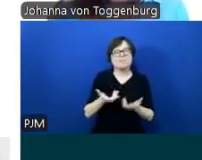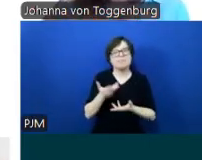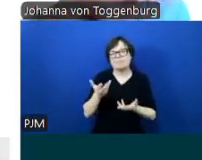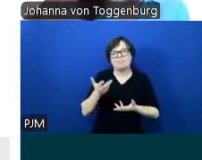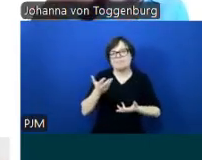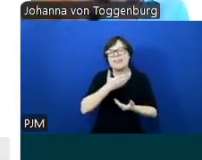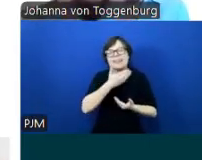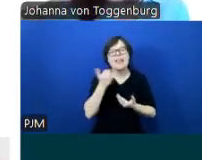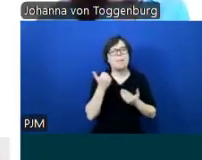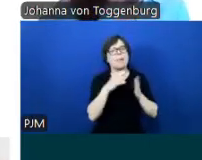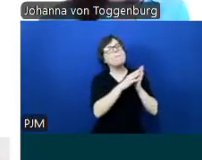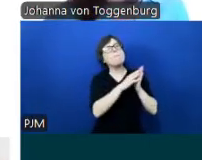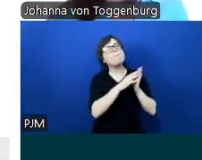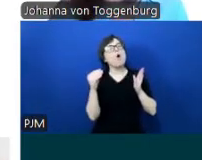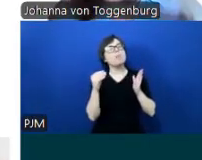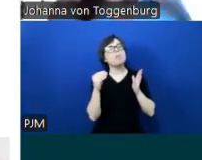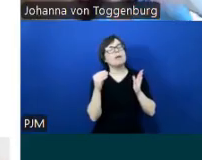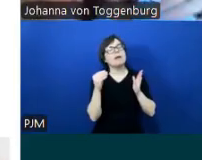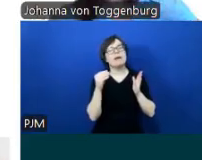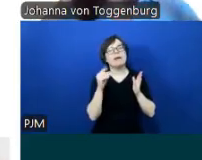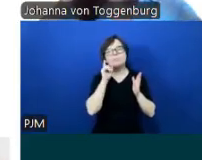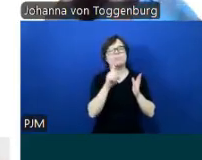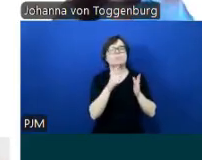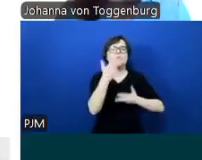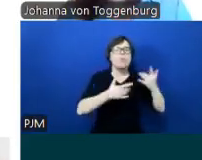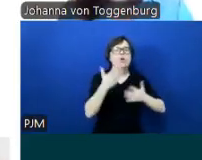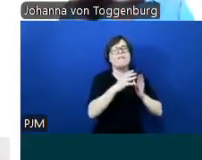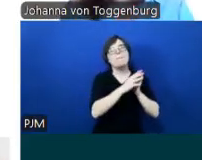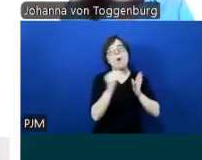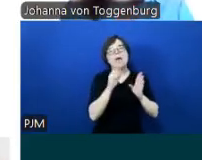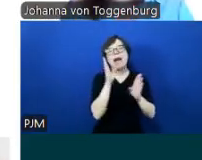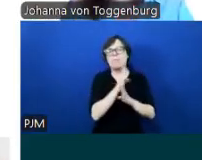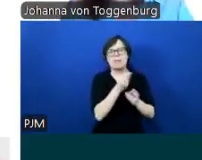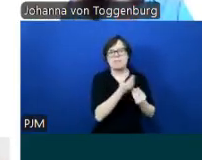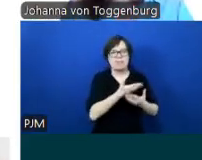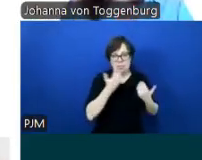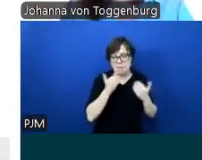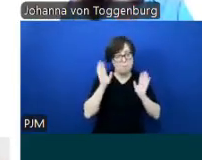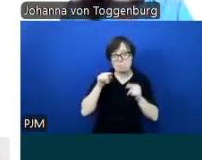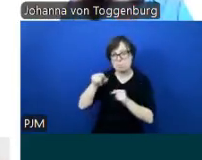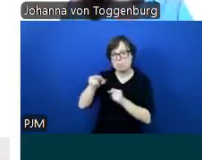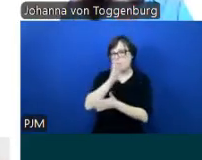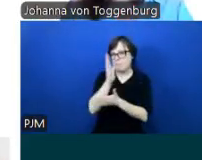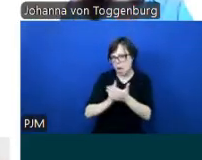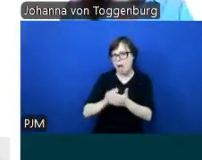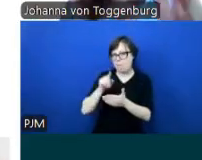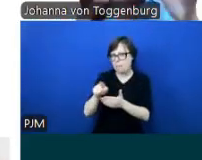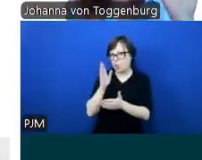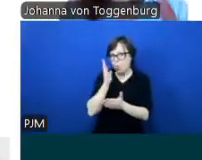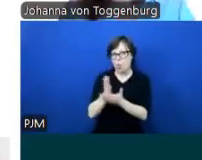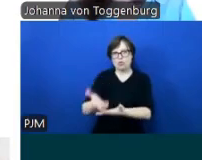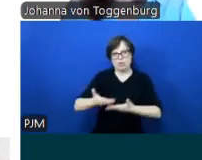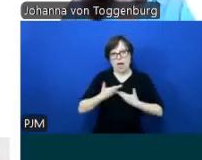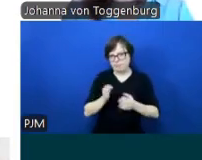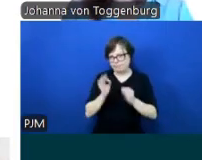This is reading the city structure, reading the geography of the place to understand